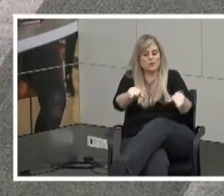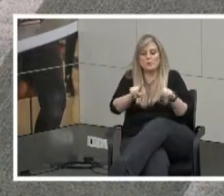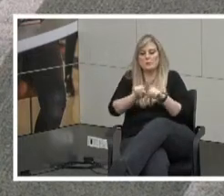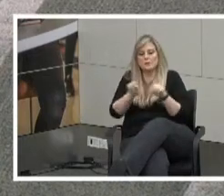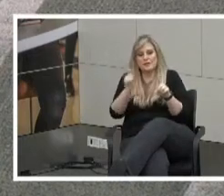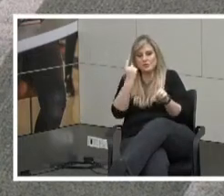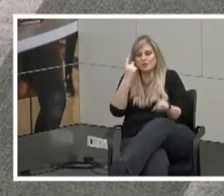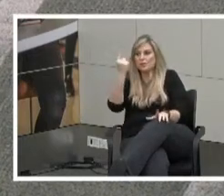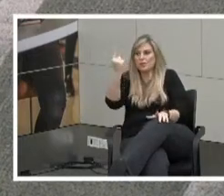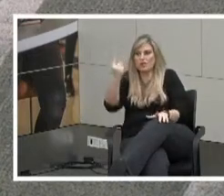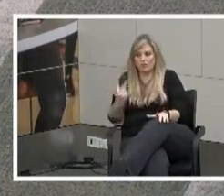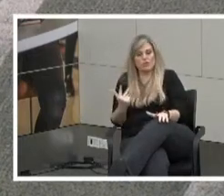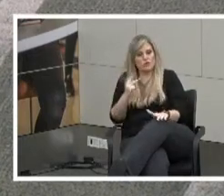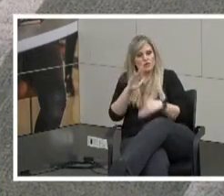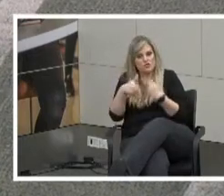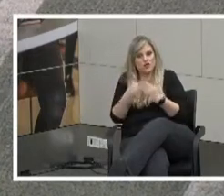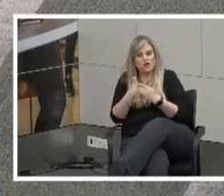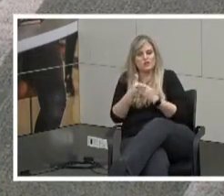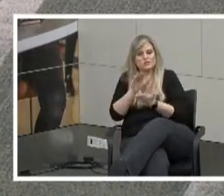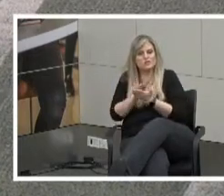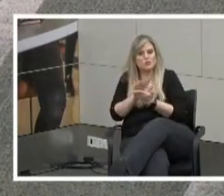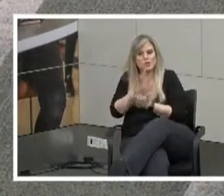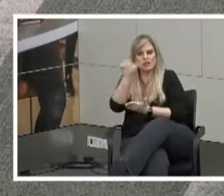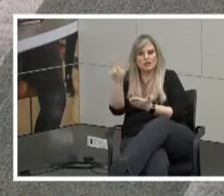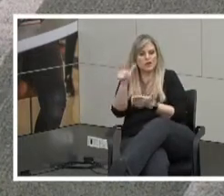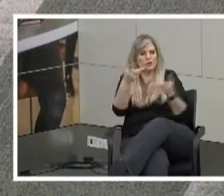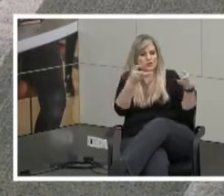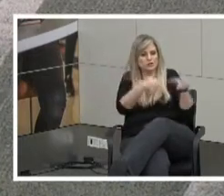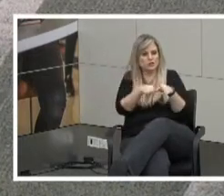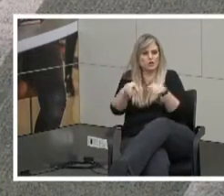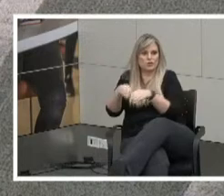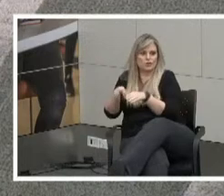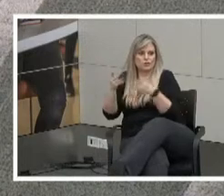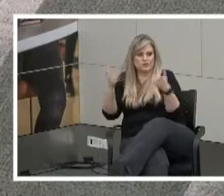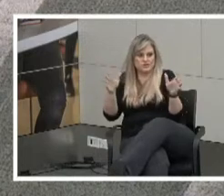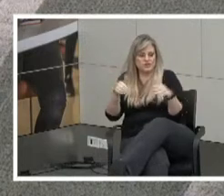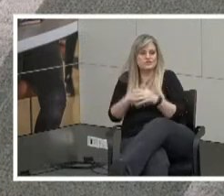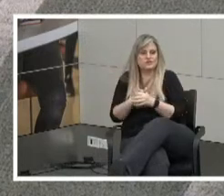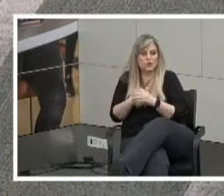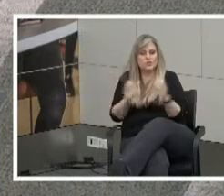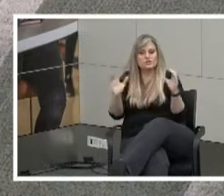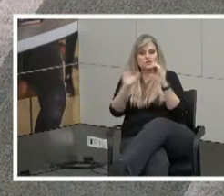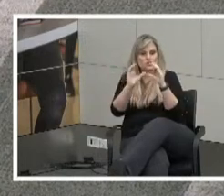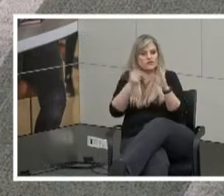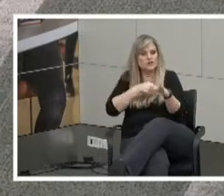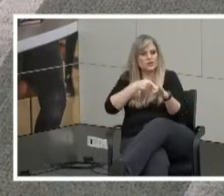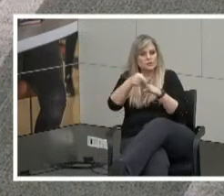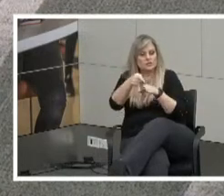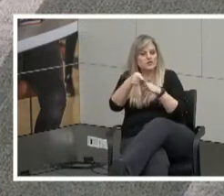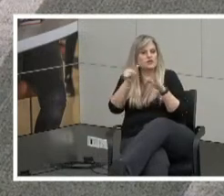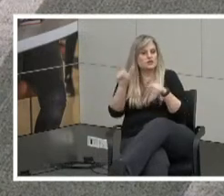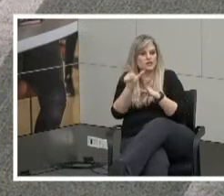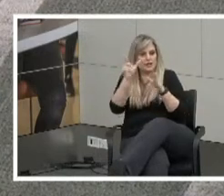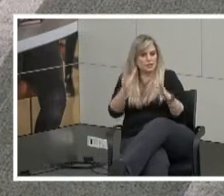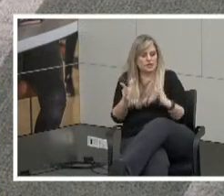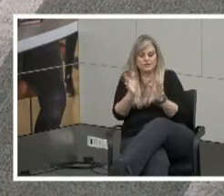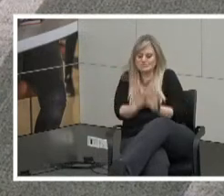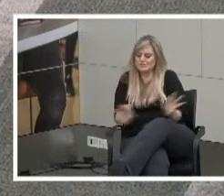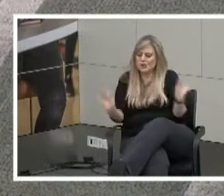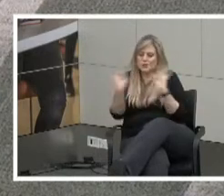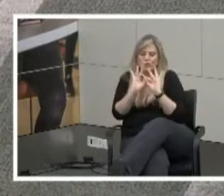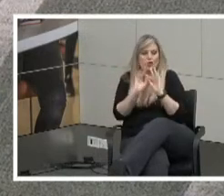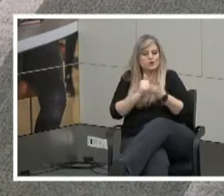of all HISD school libraries are closed a certified professional librarian is integral in